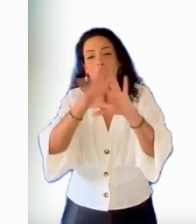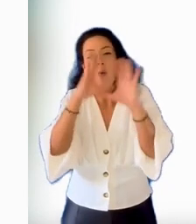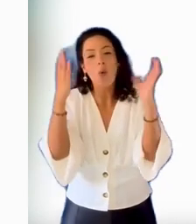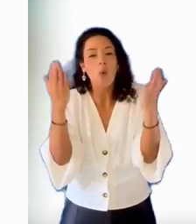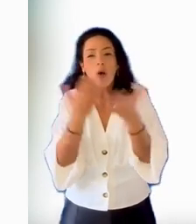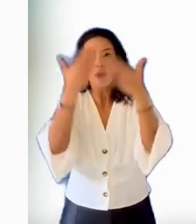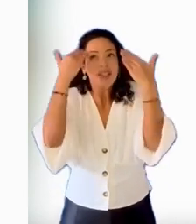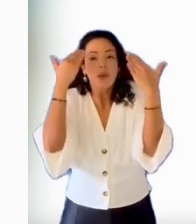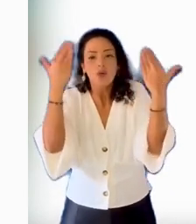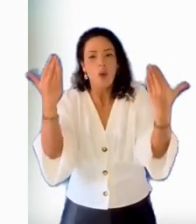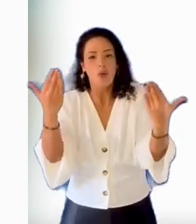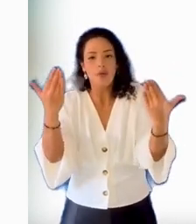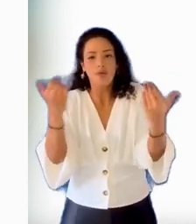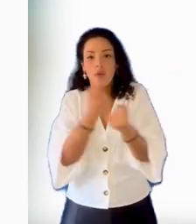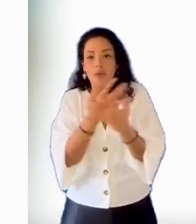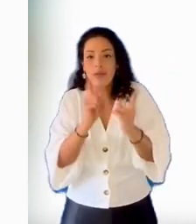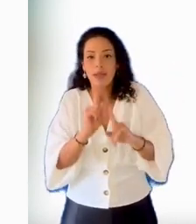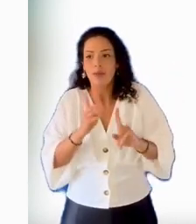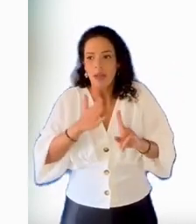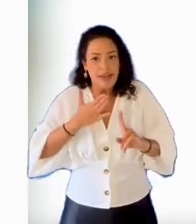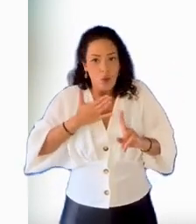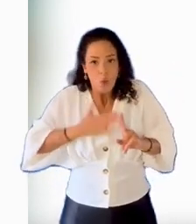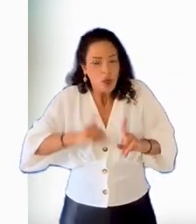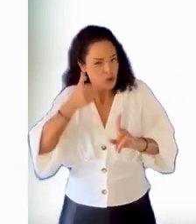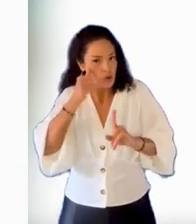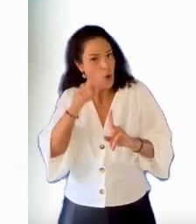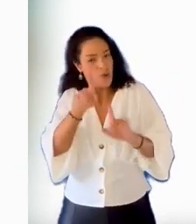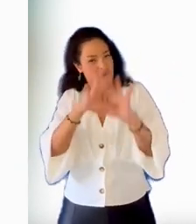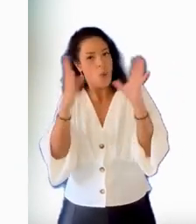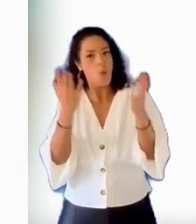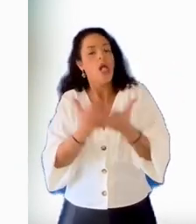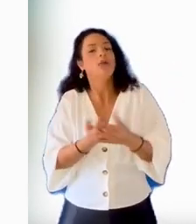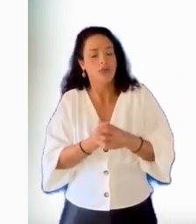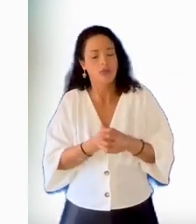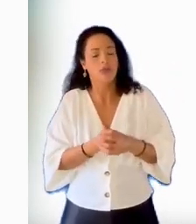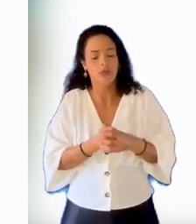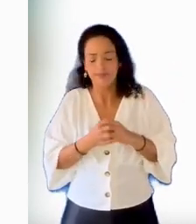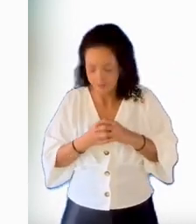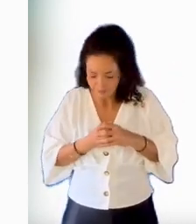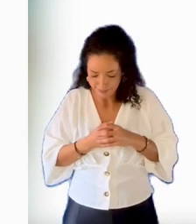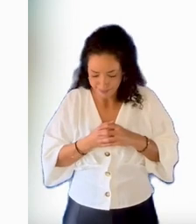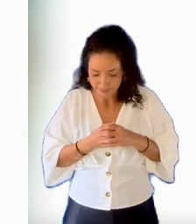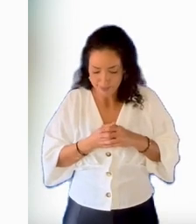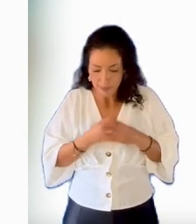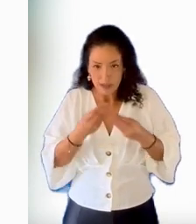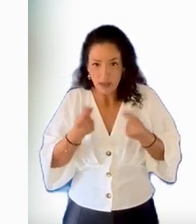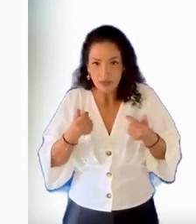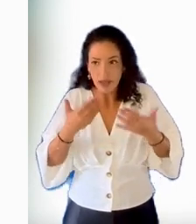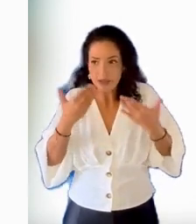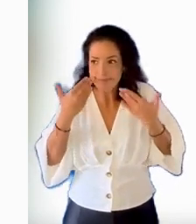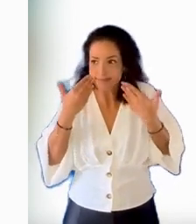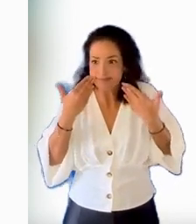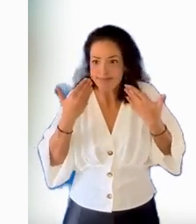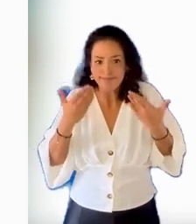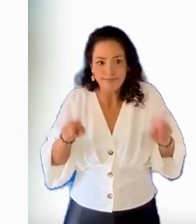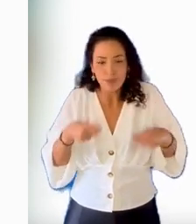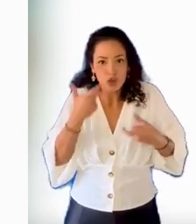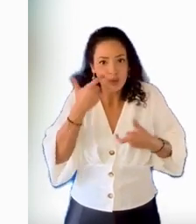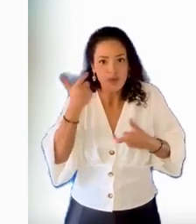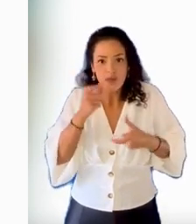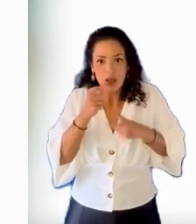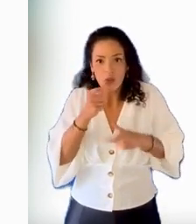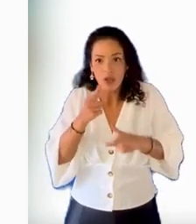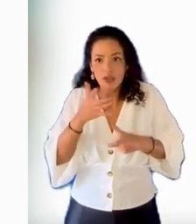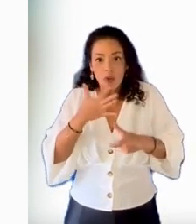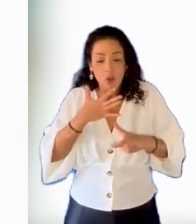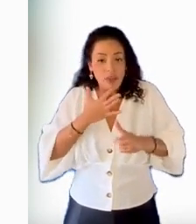we know, and for many, to a place that they would not wish to know. Sometimes there simply can be no words to say, and we must